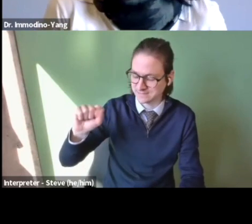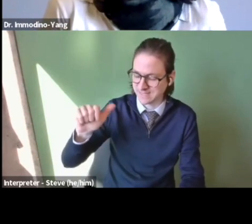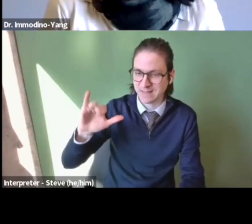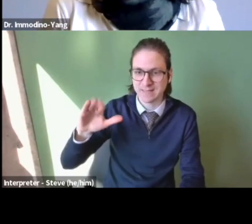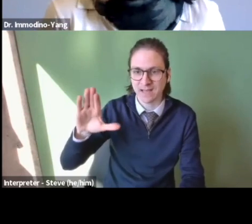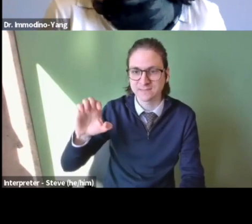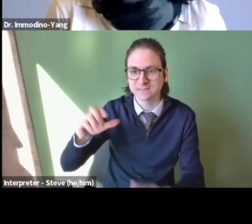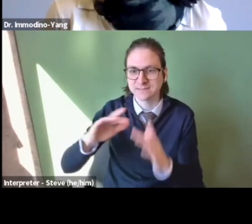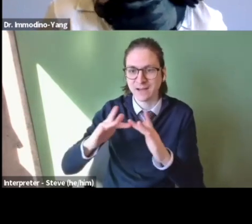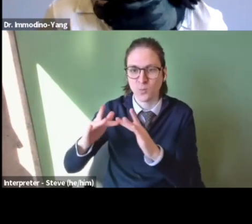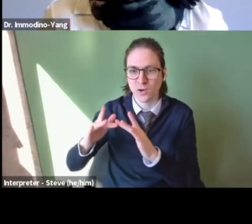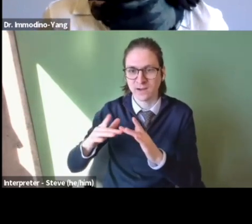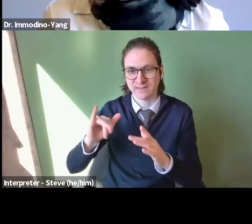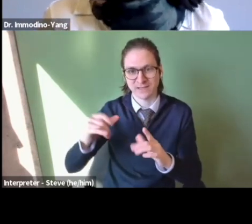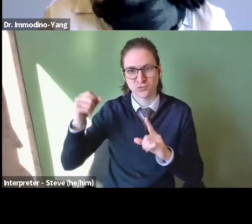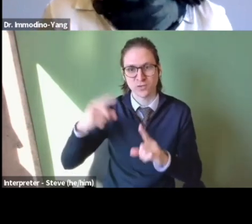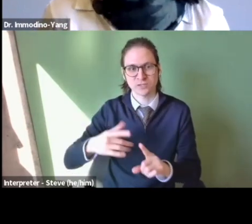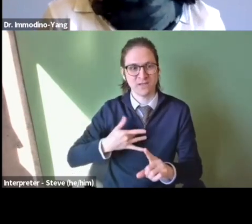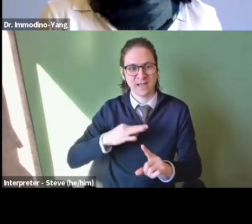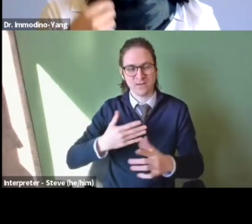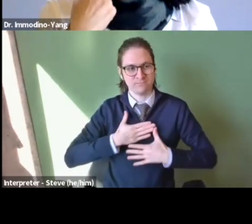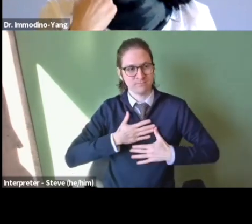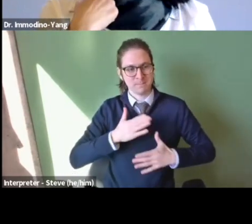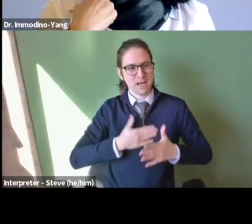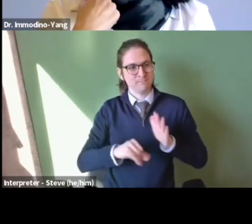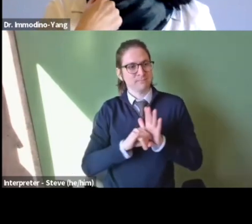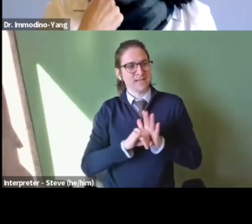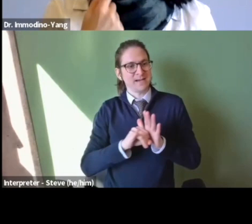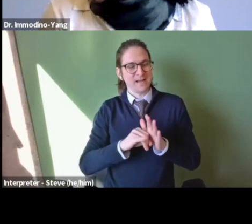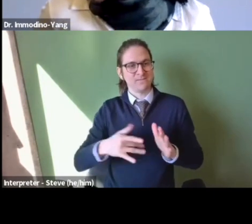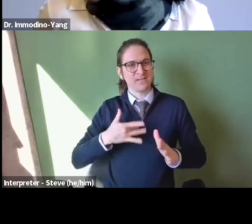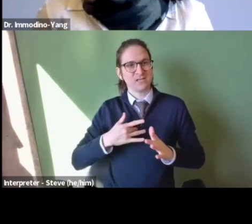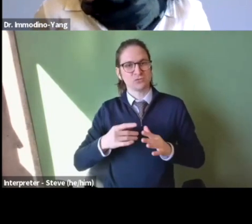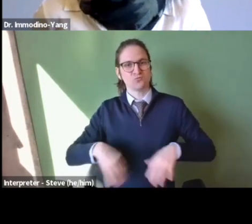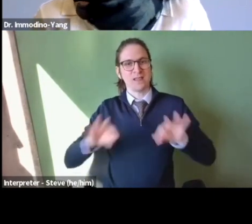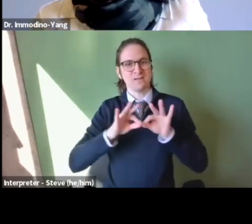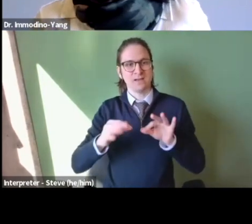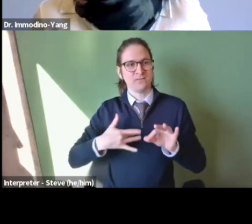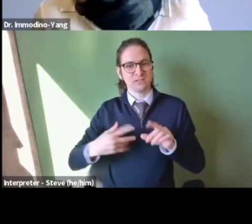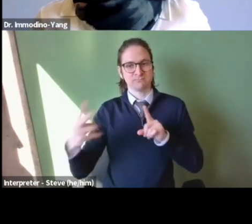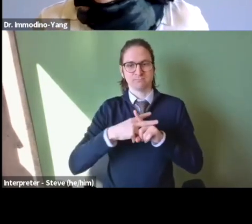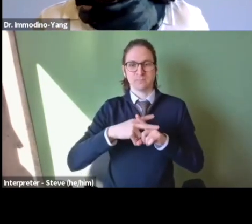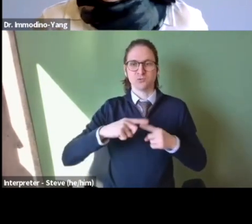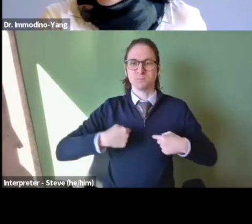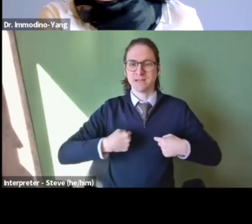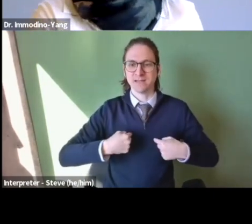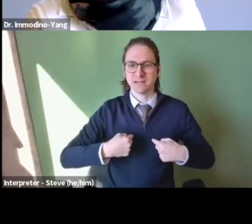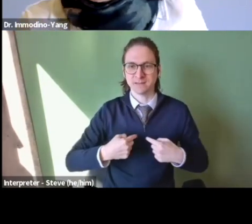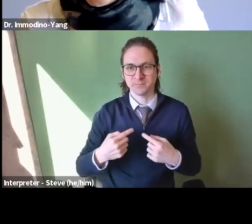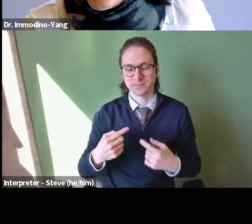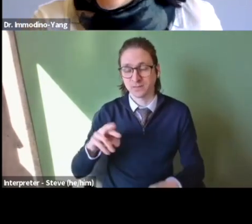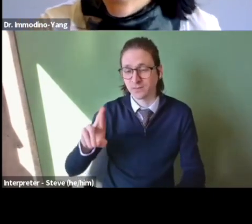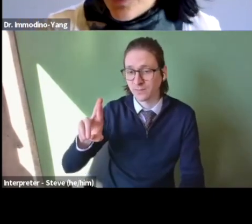And so it feels relevant to me, right? We often think of relevance as being applicable to your daily life. Well, how